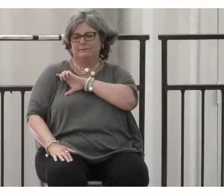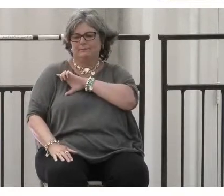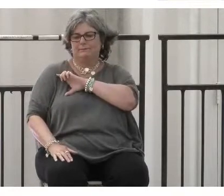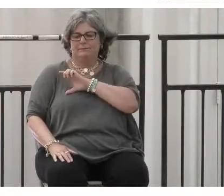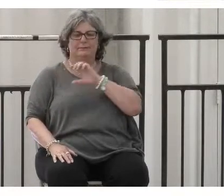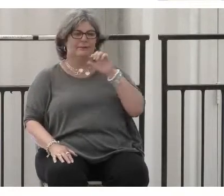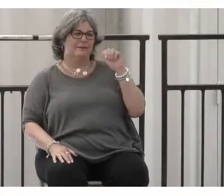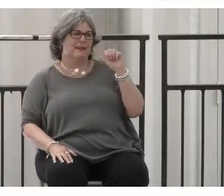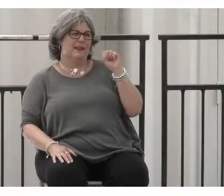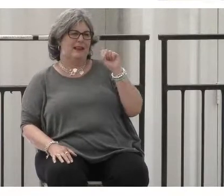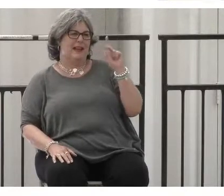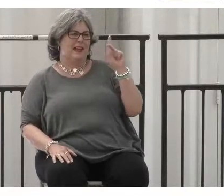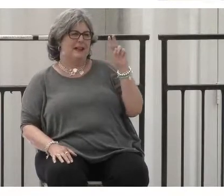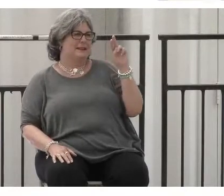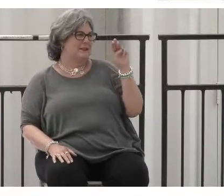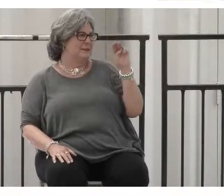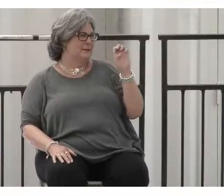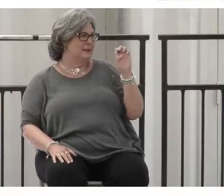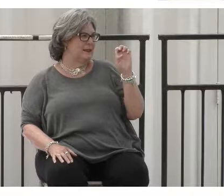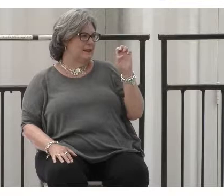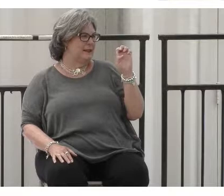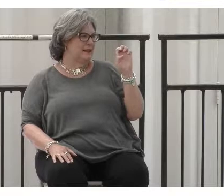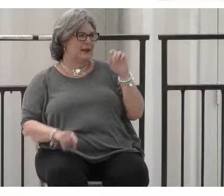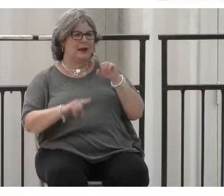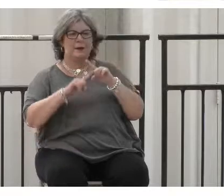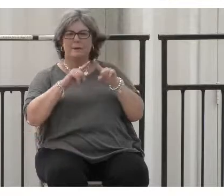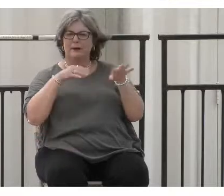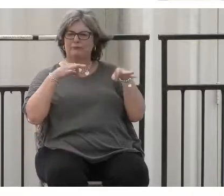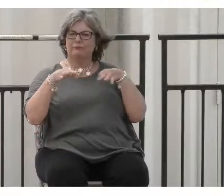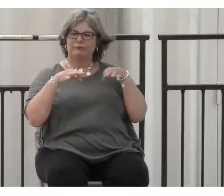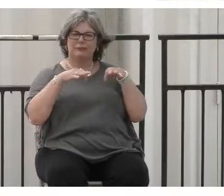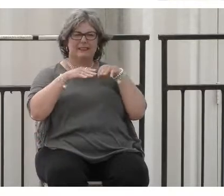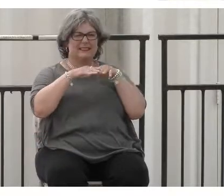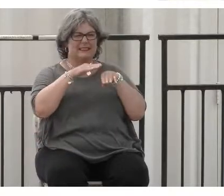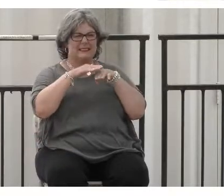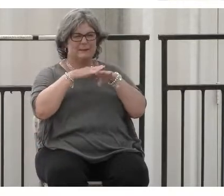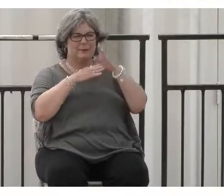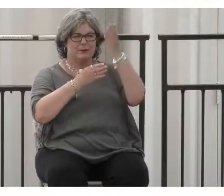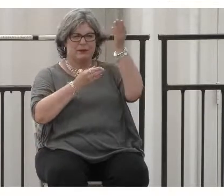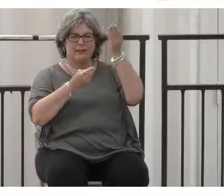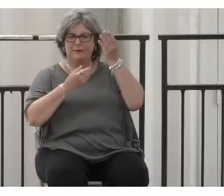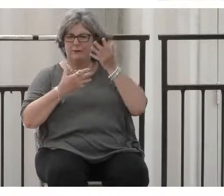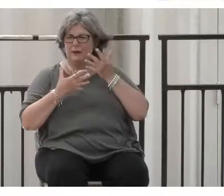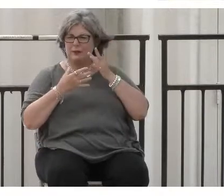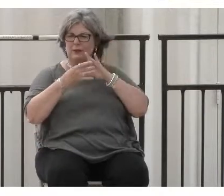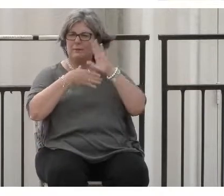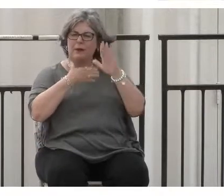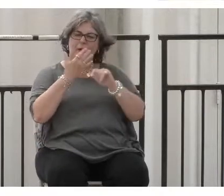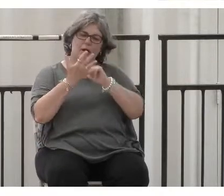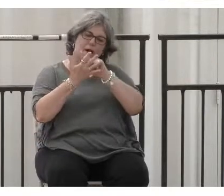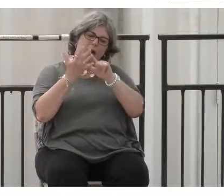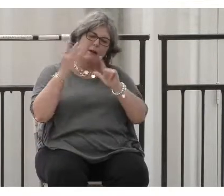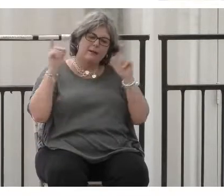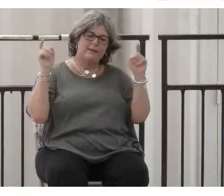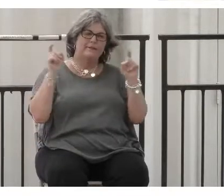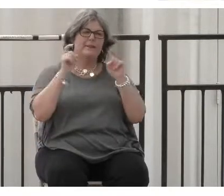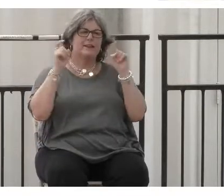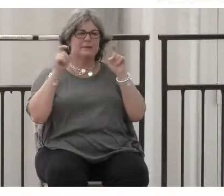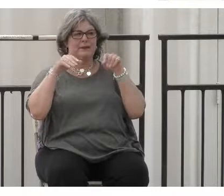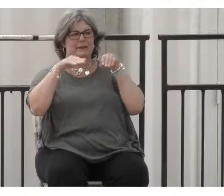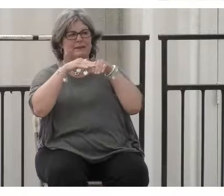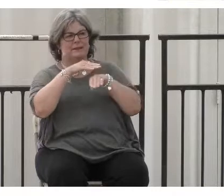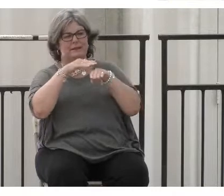sign for assistance button. Detailed accessibility information about all of our festival